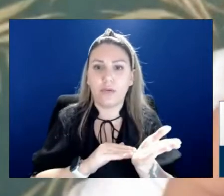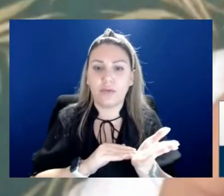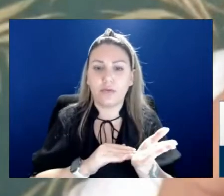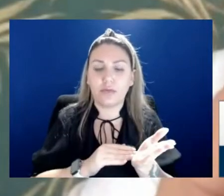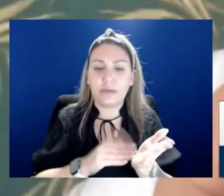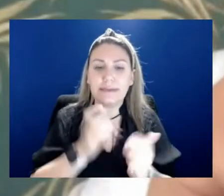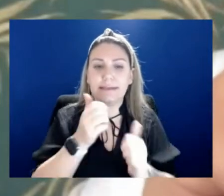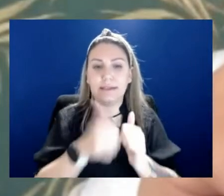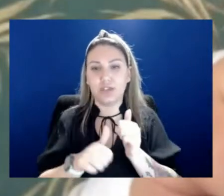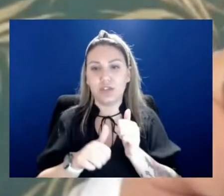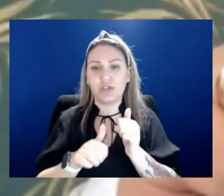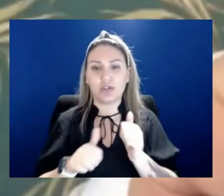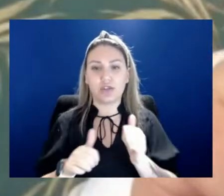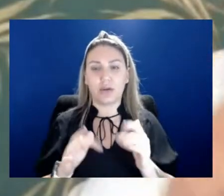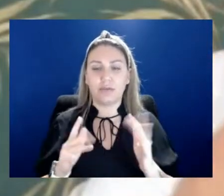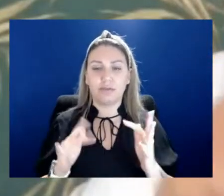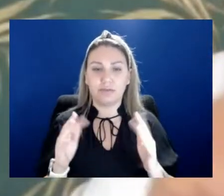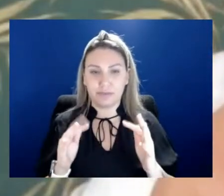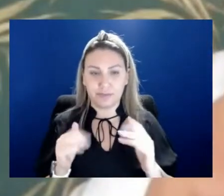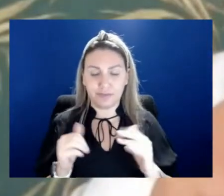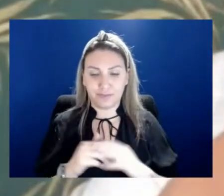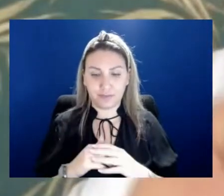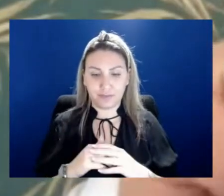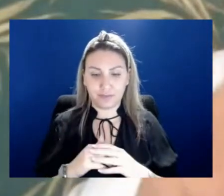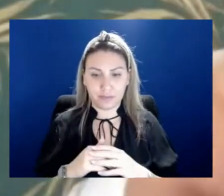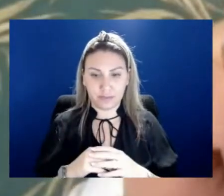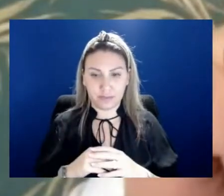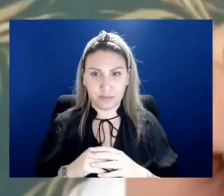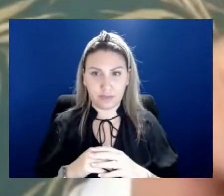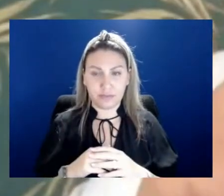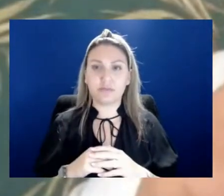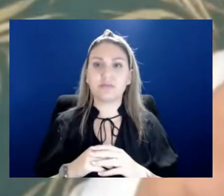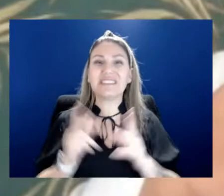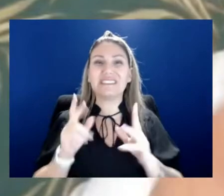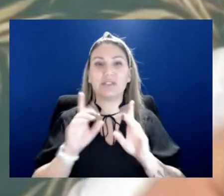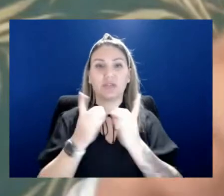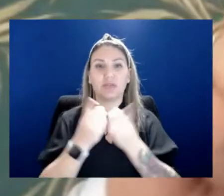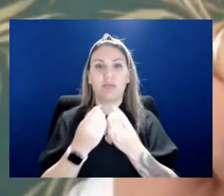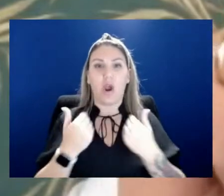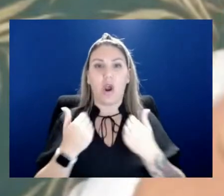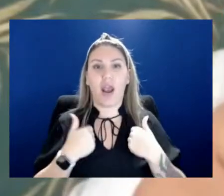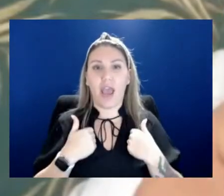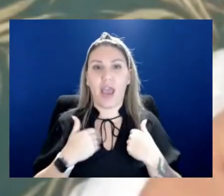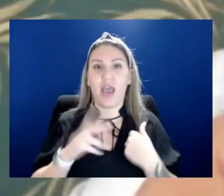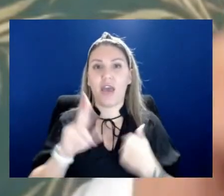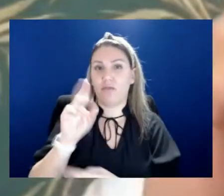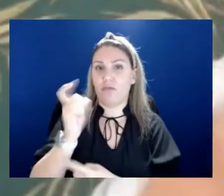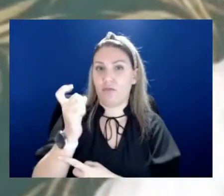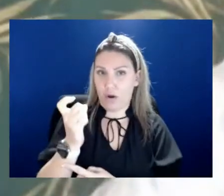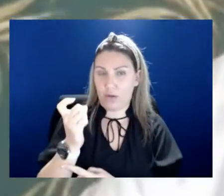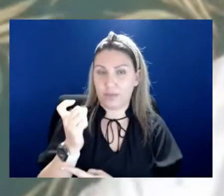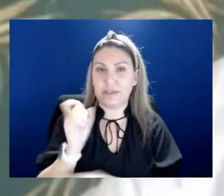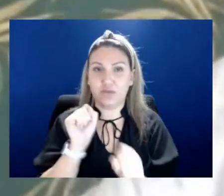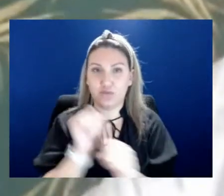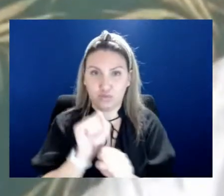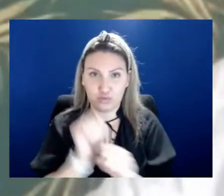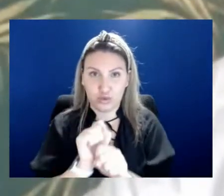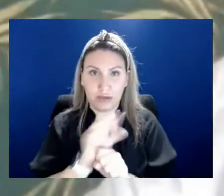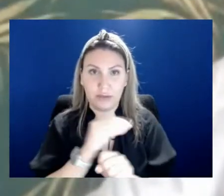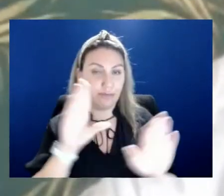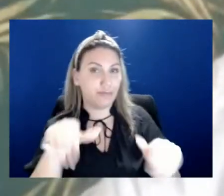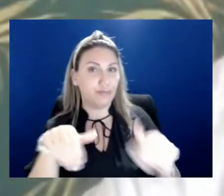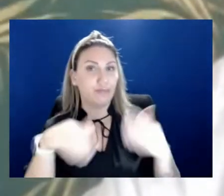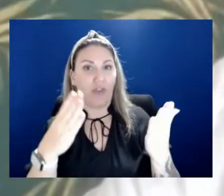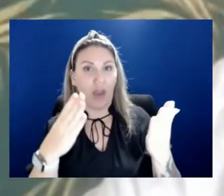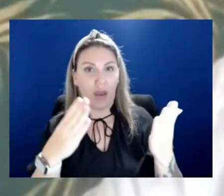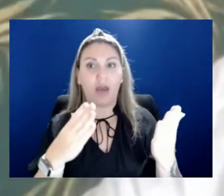each Kiev city department. We got the pharmacy was work and provide, we got